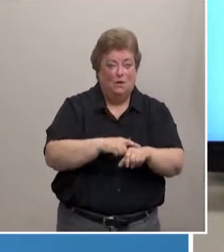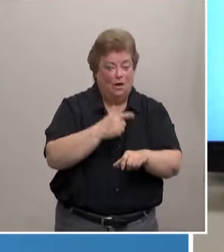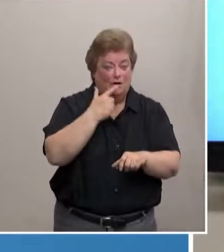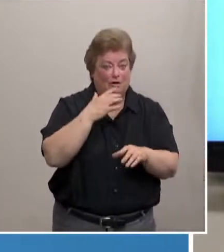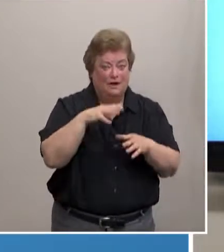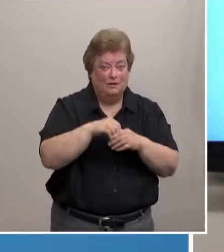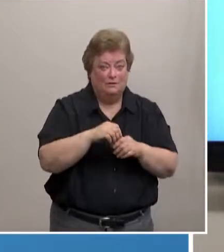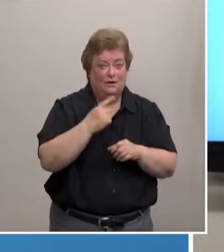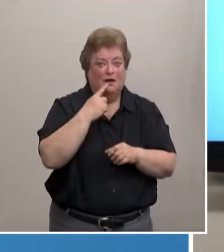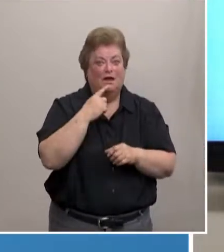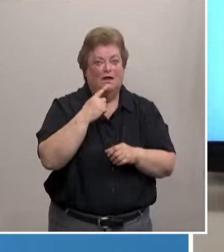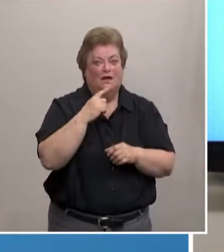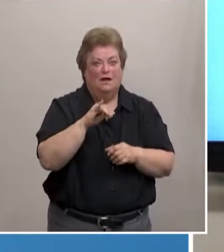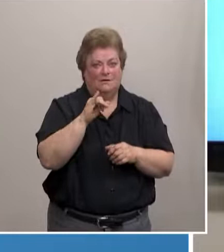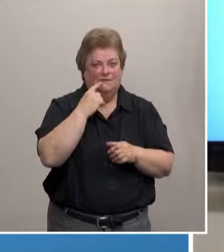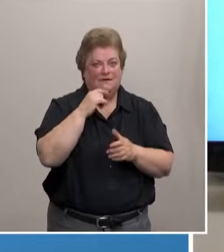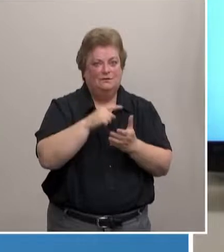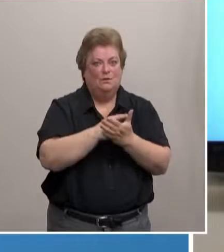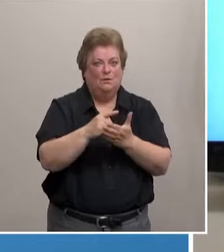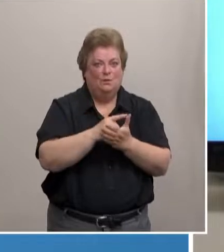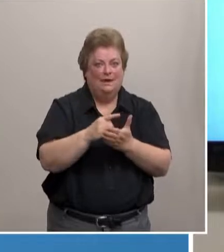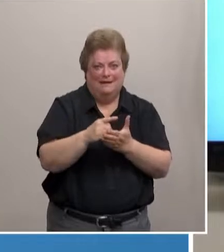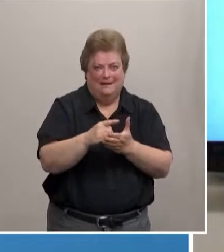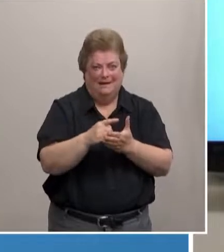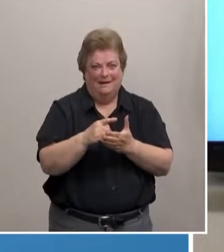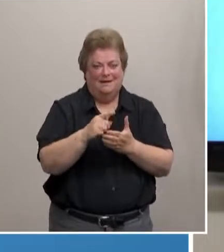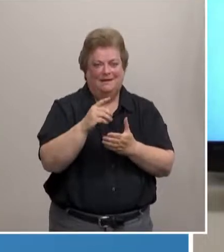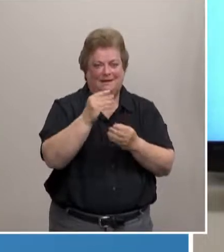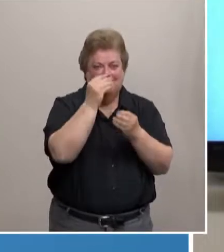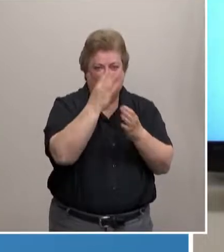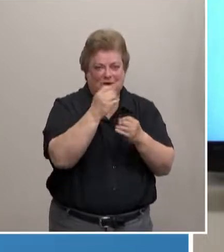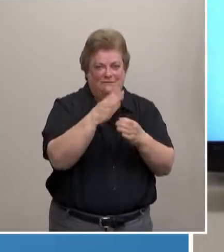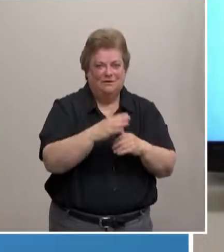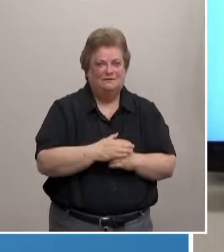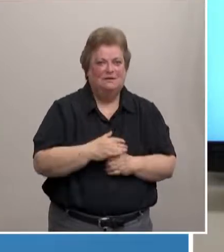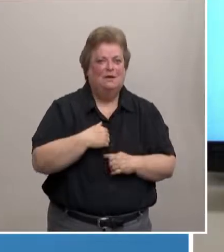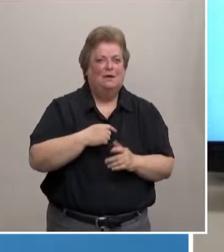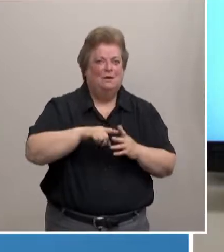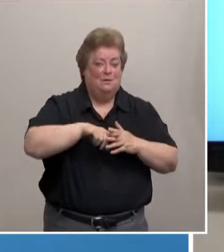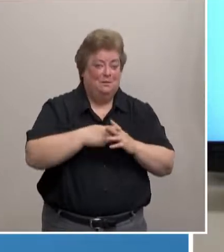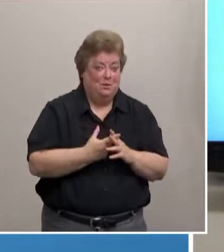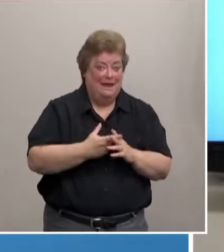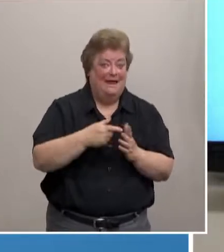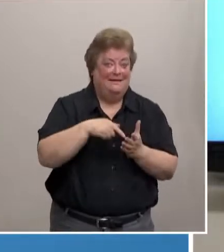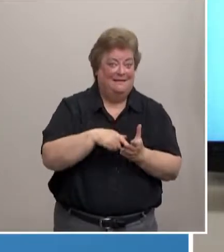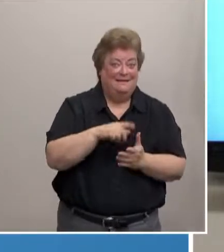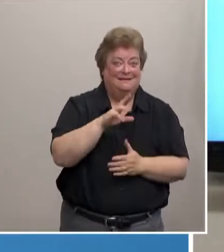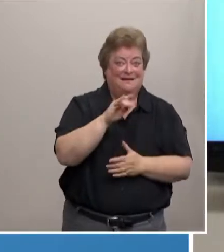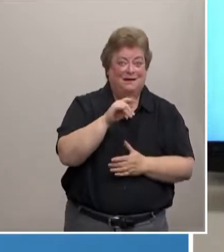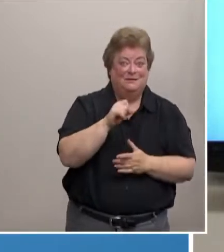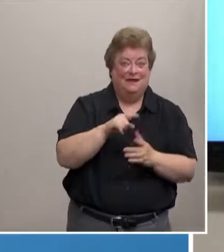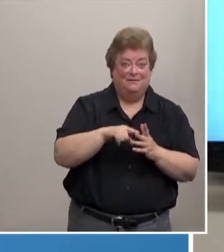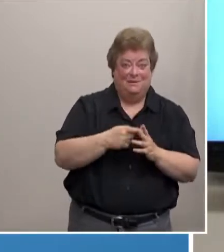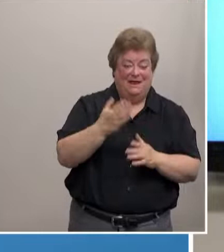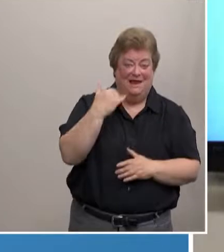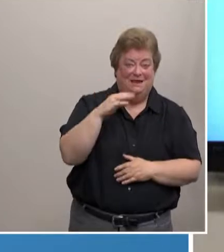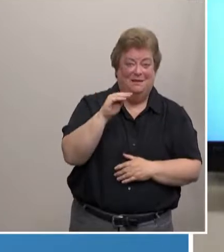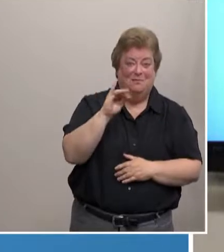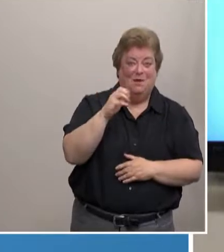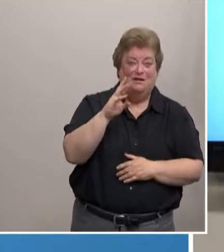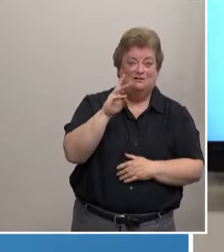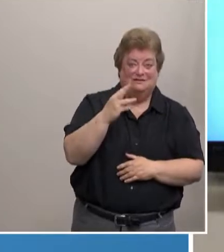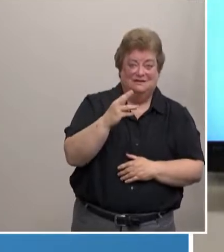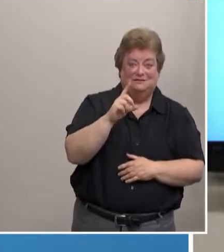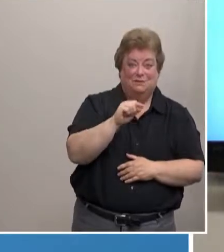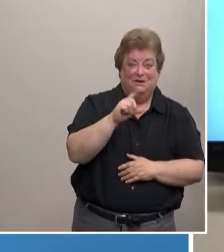now, are these weekly televised COVID-19 briefings. We began these regular updates back on March 6, 2020,